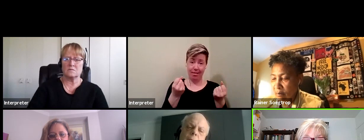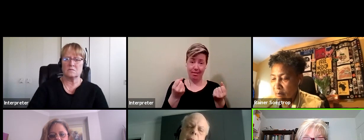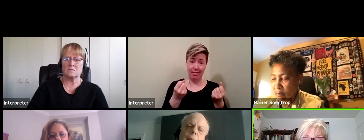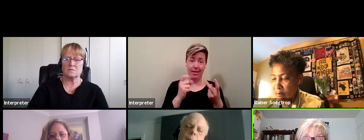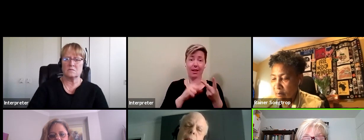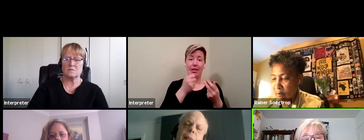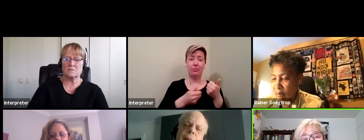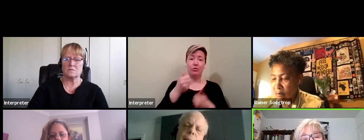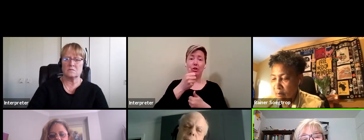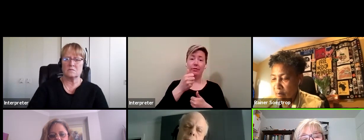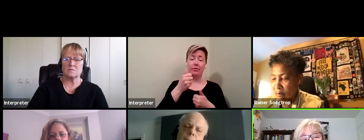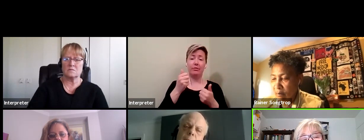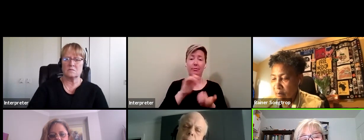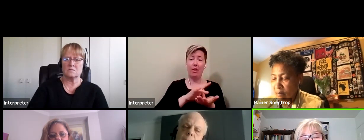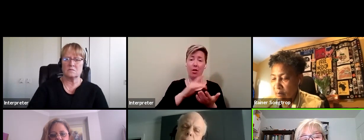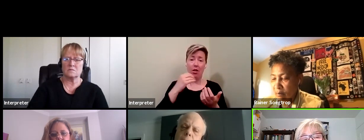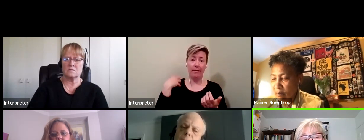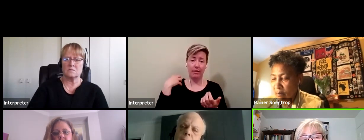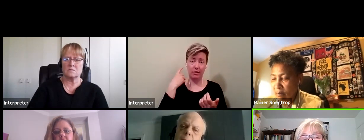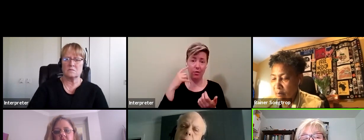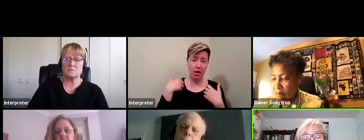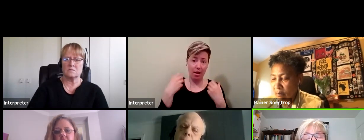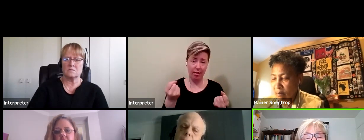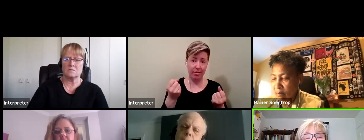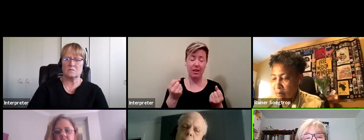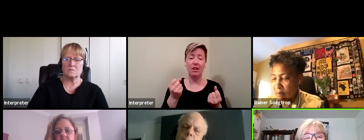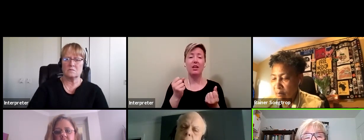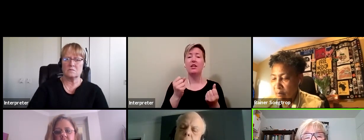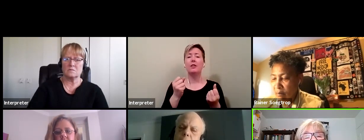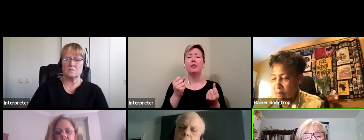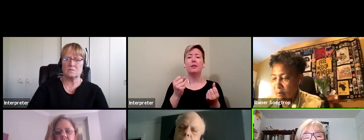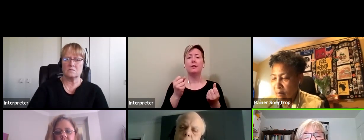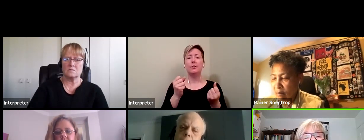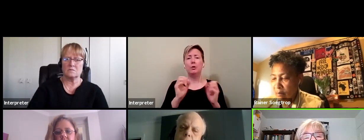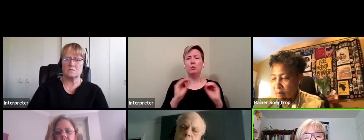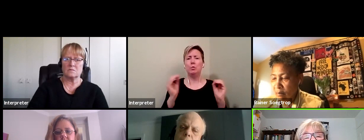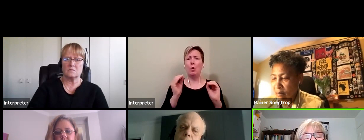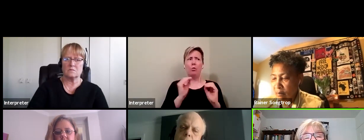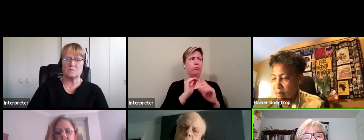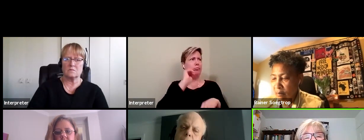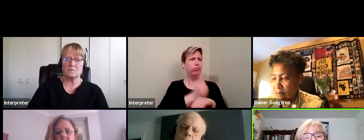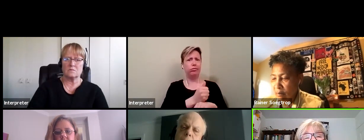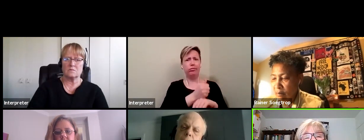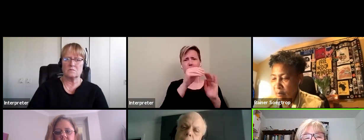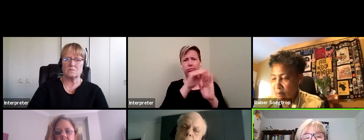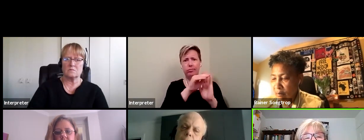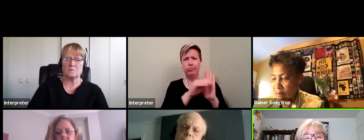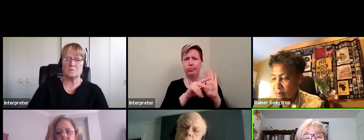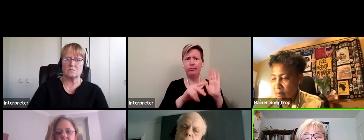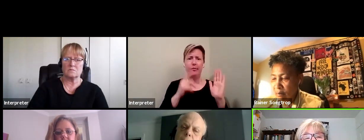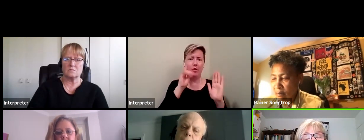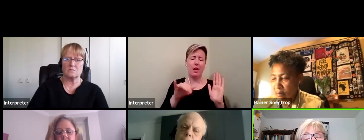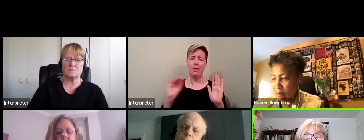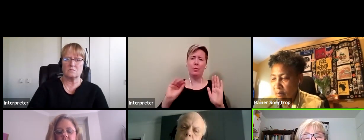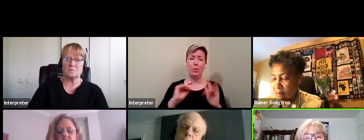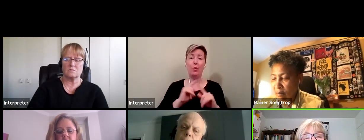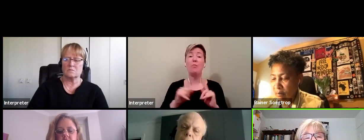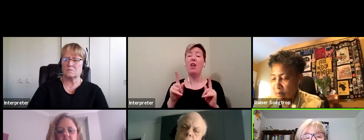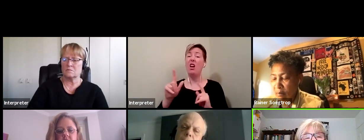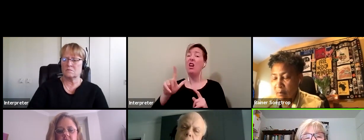Medical Officer of Health have both said that there is no directive for that. However, that's what we're seeing, is